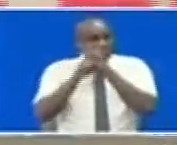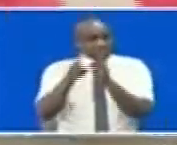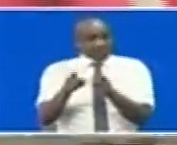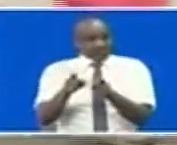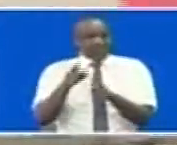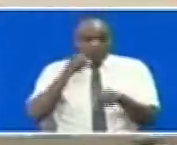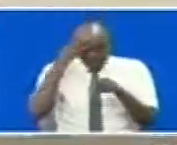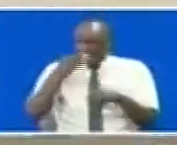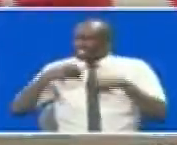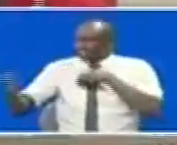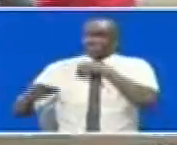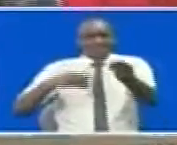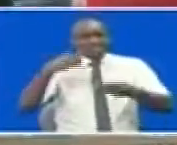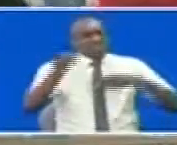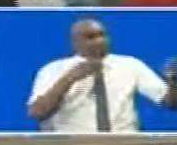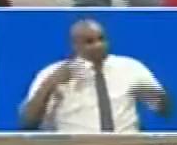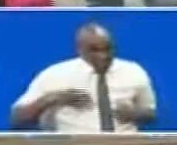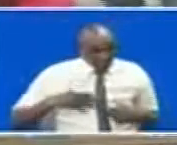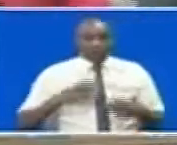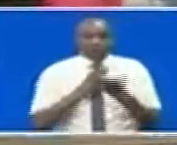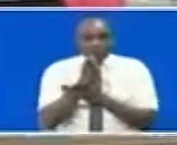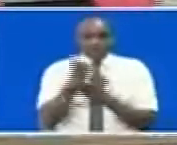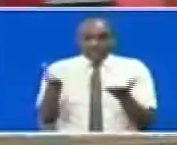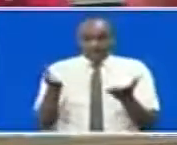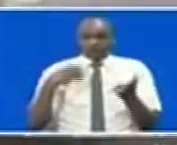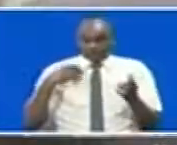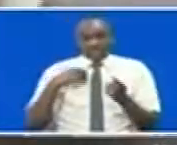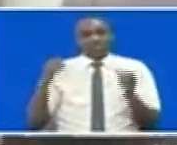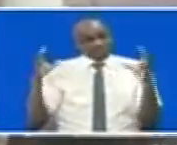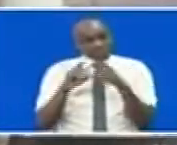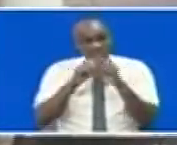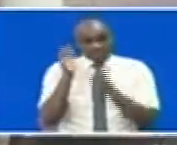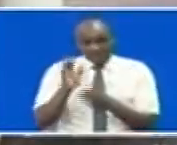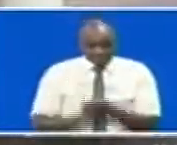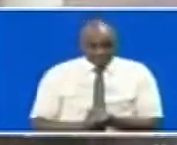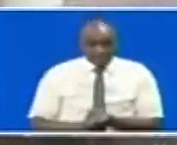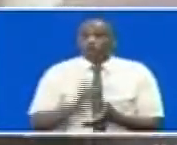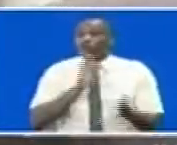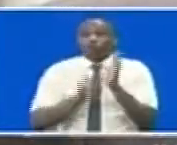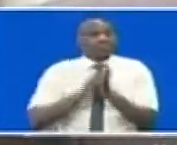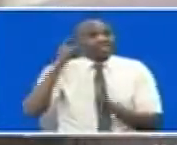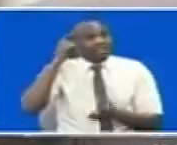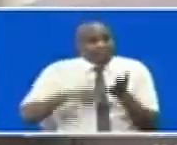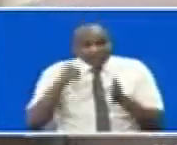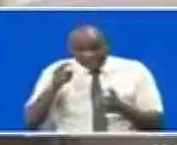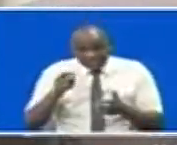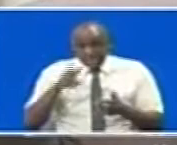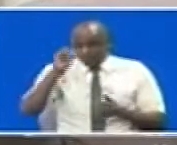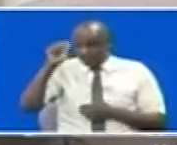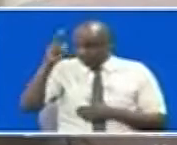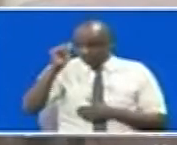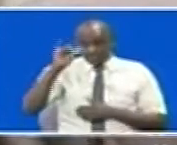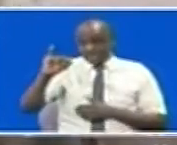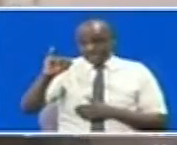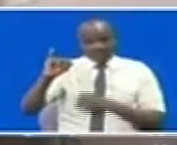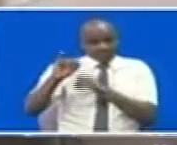his generosity to the community through the Sonko Rescue Team. Nobody remembers Sonko is Mike Mbuvi.